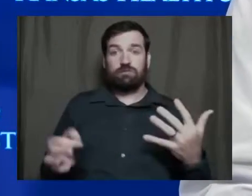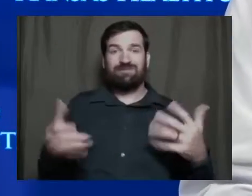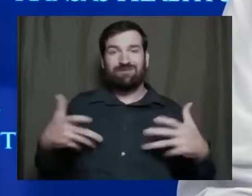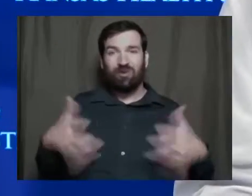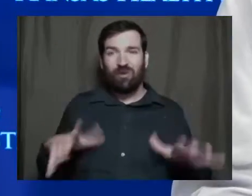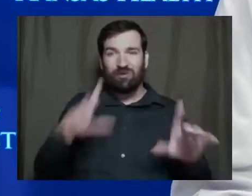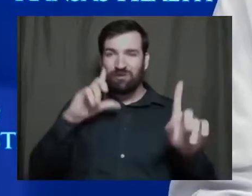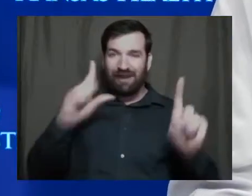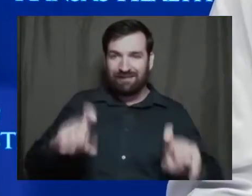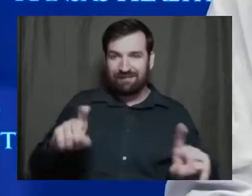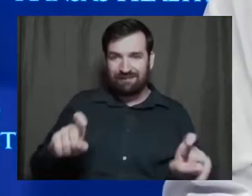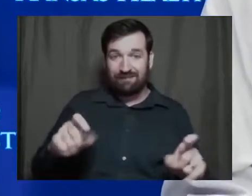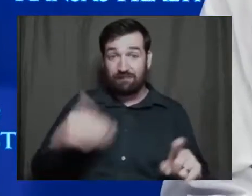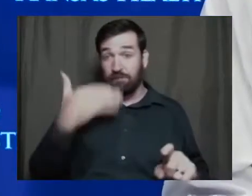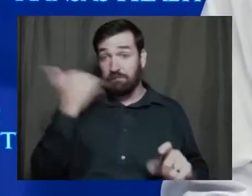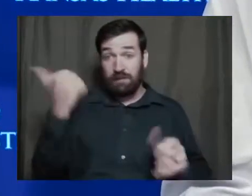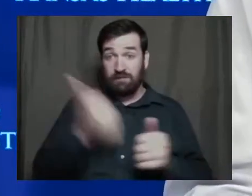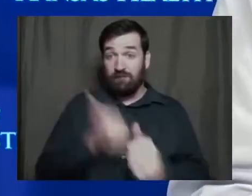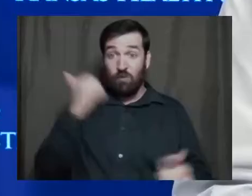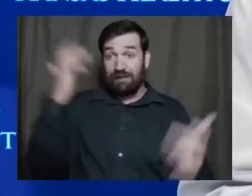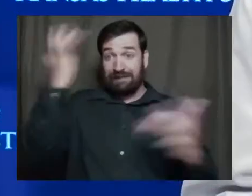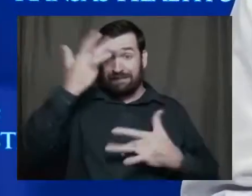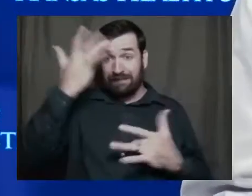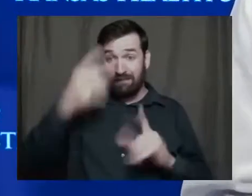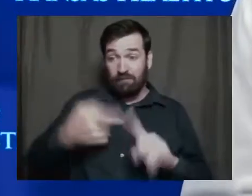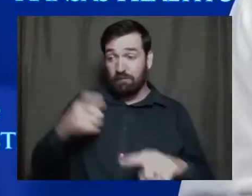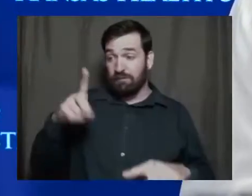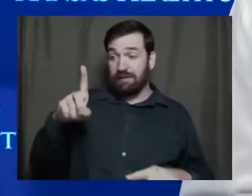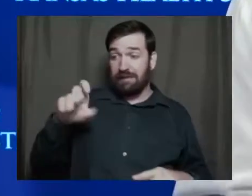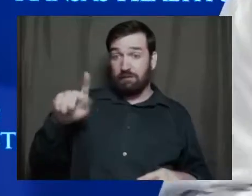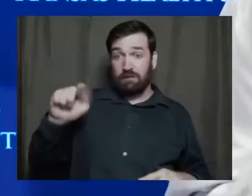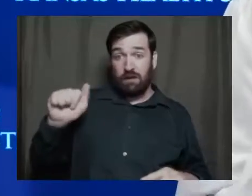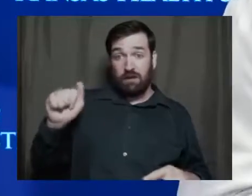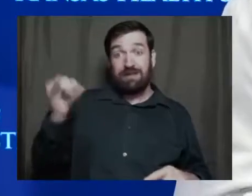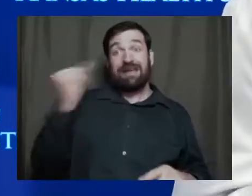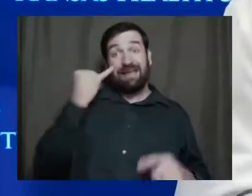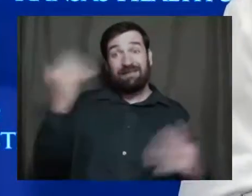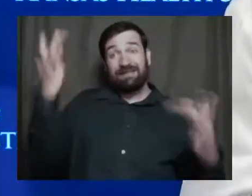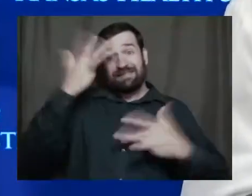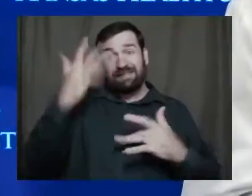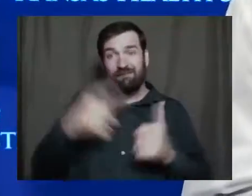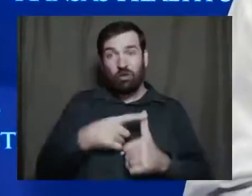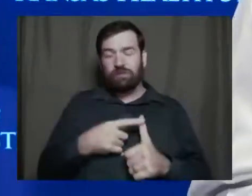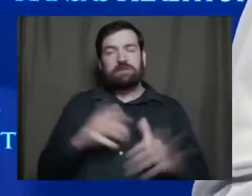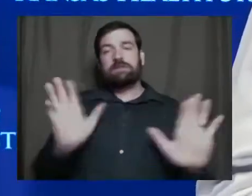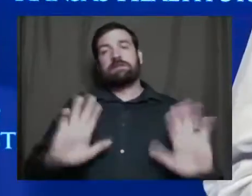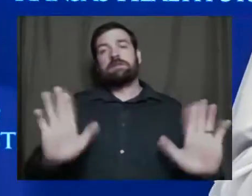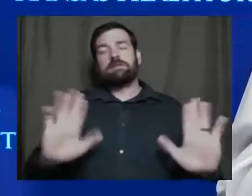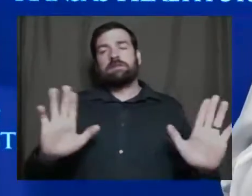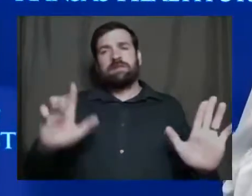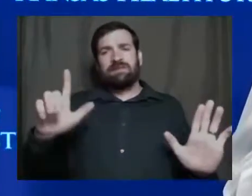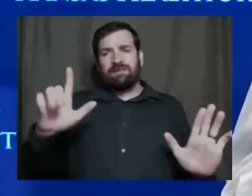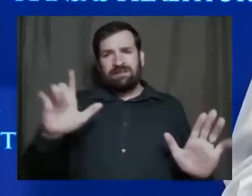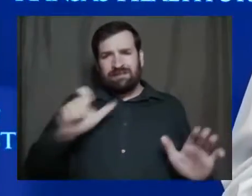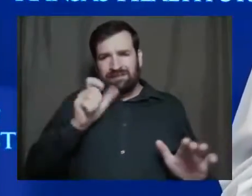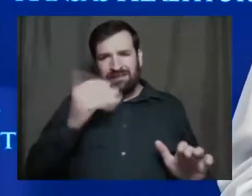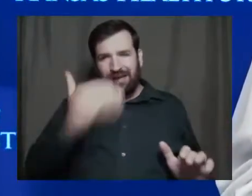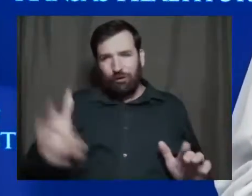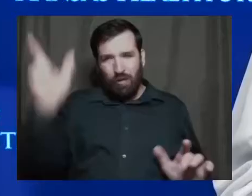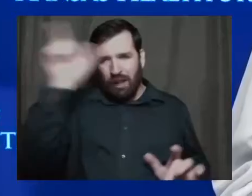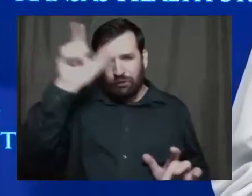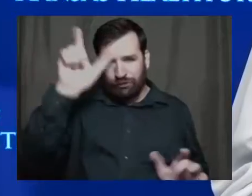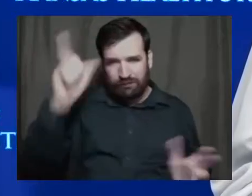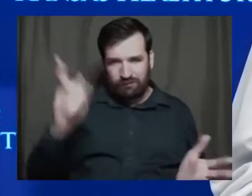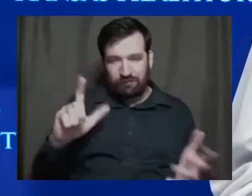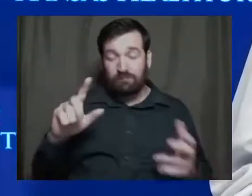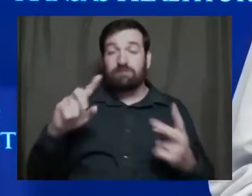way to avoid getting sick from the Delta variant is to go ahead and get it. Yeah. You see, that logic is just not good logic. And the second problem is